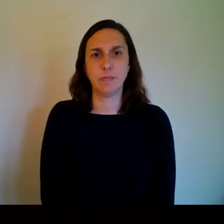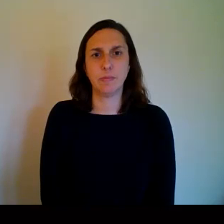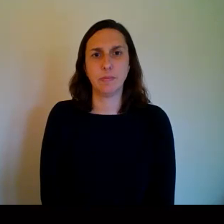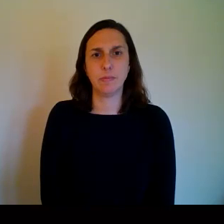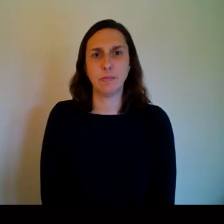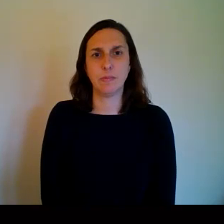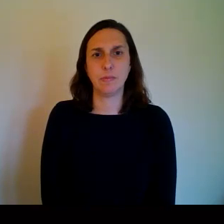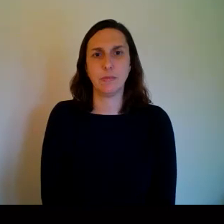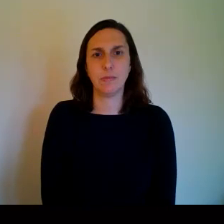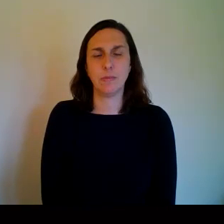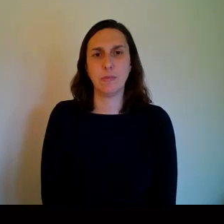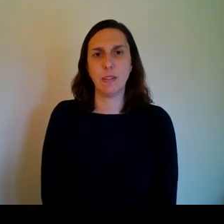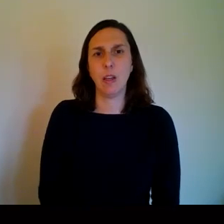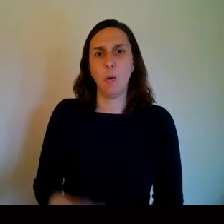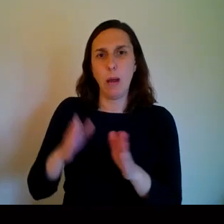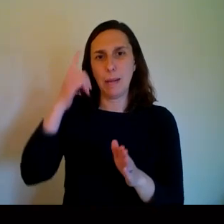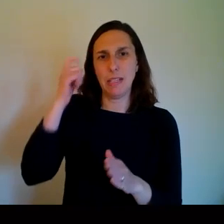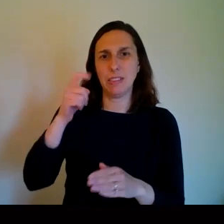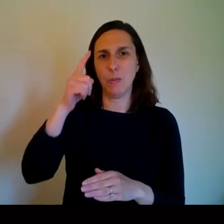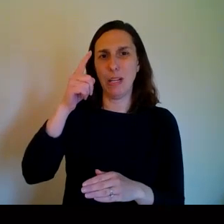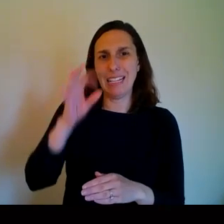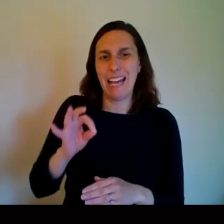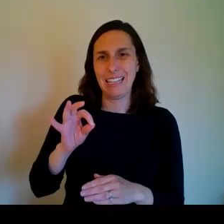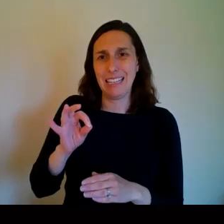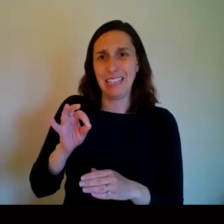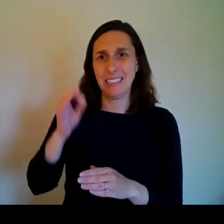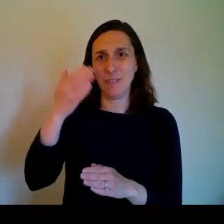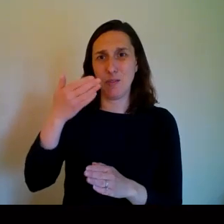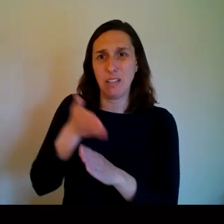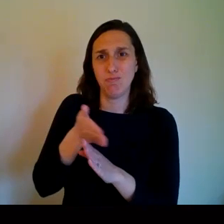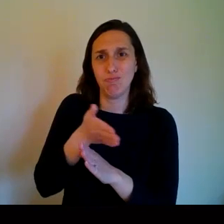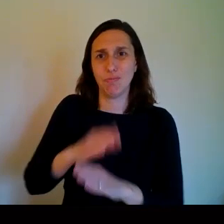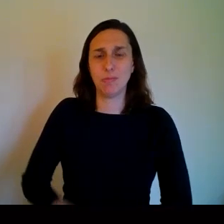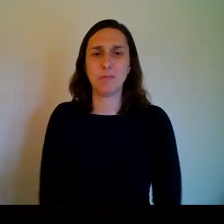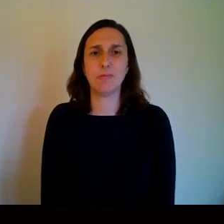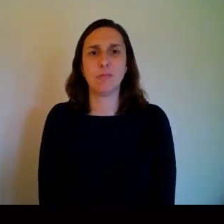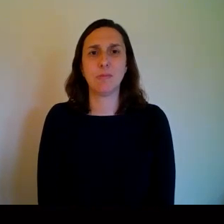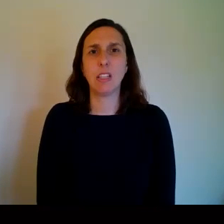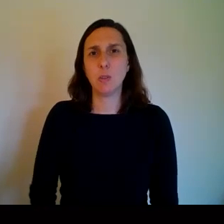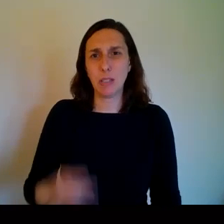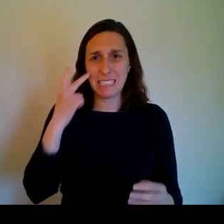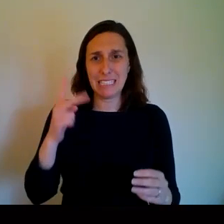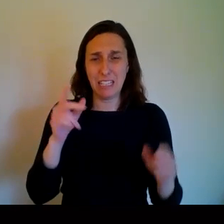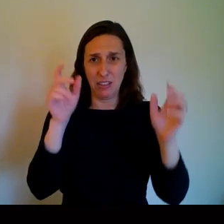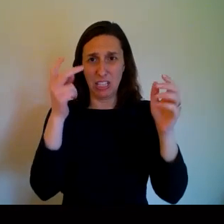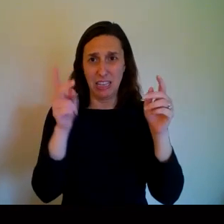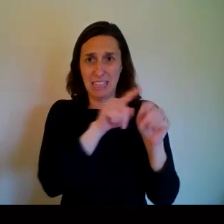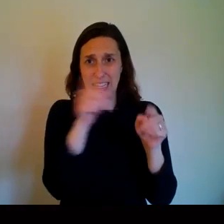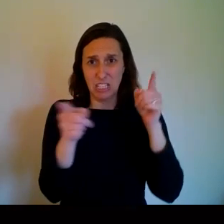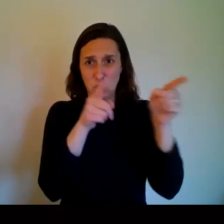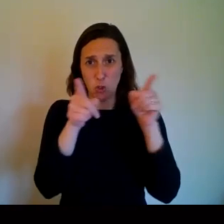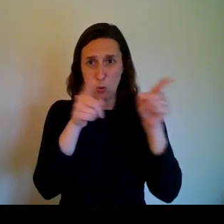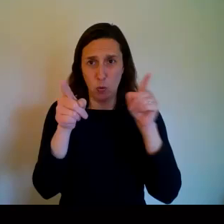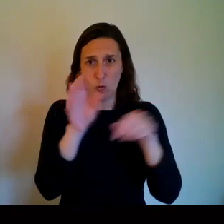look at ways of making these functions work together. And so in